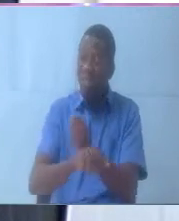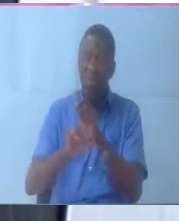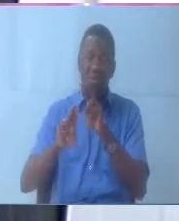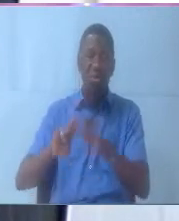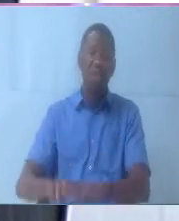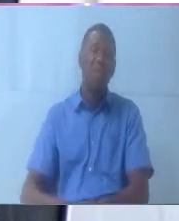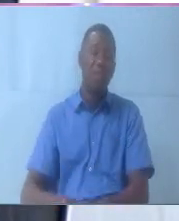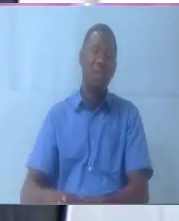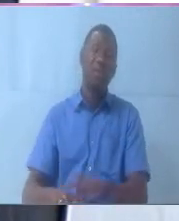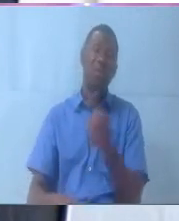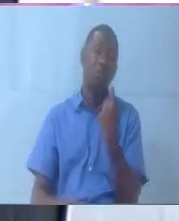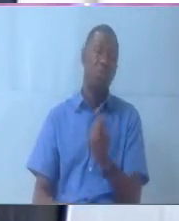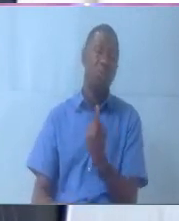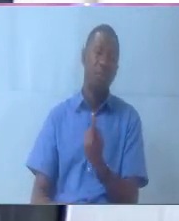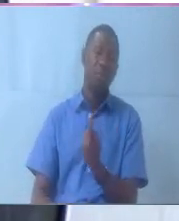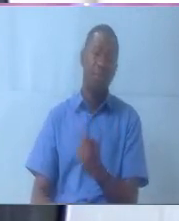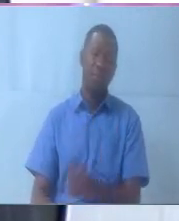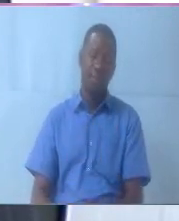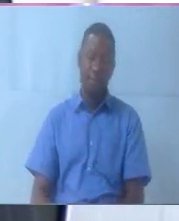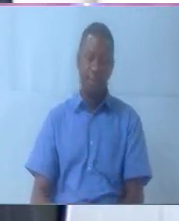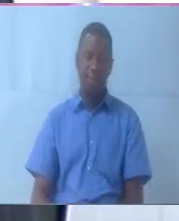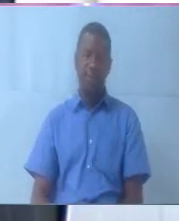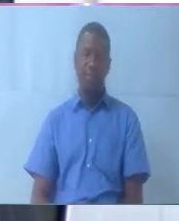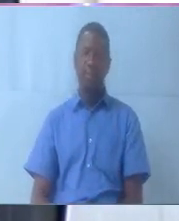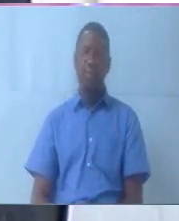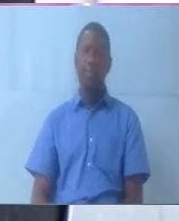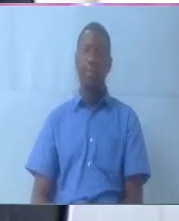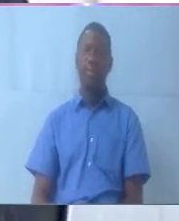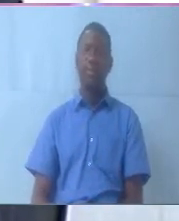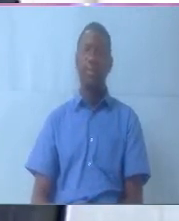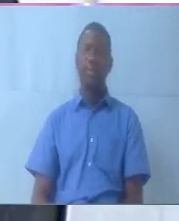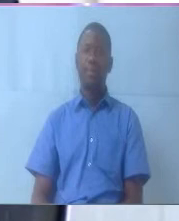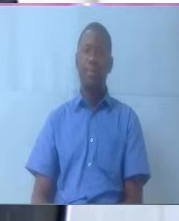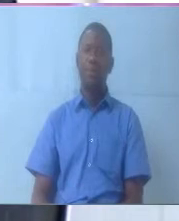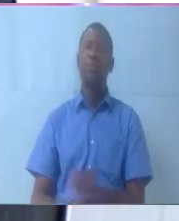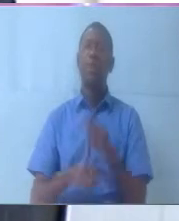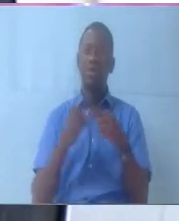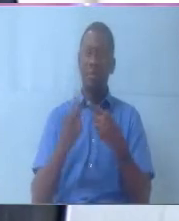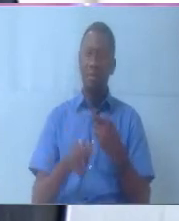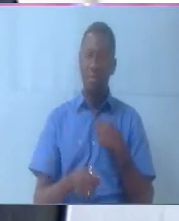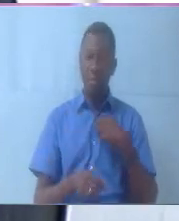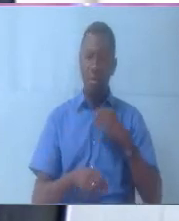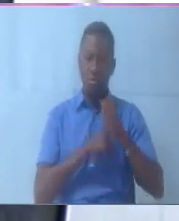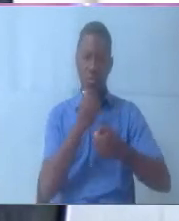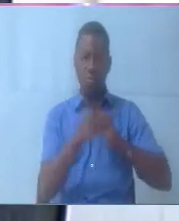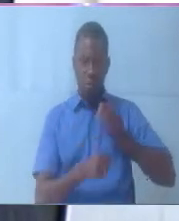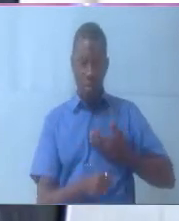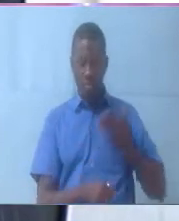So my wife came and also spent the night with me there. And